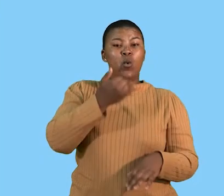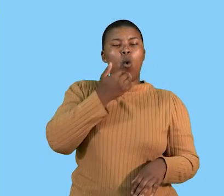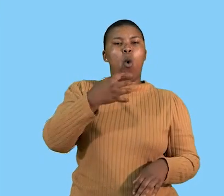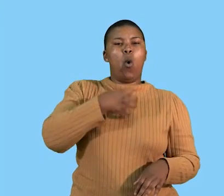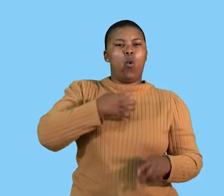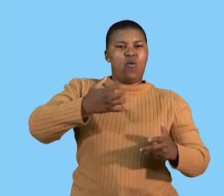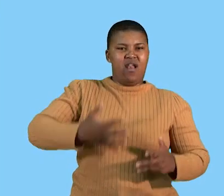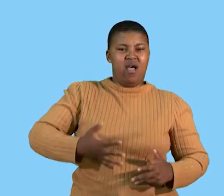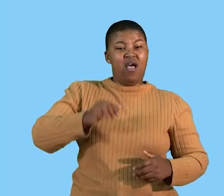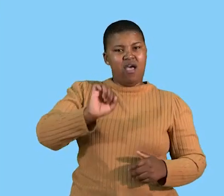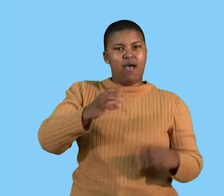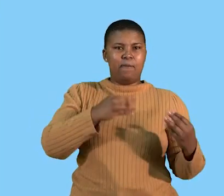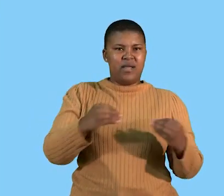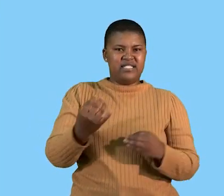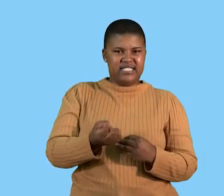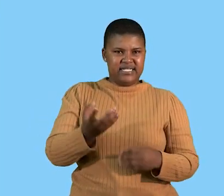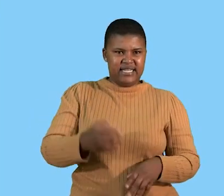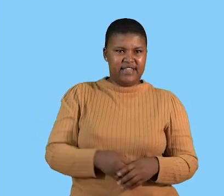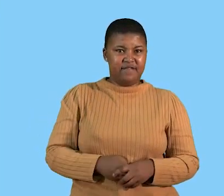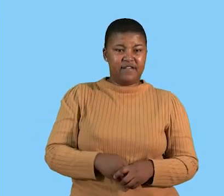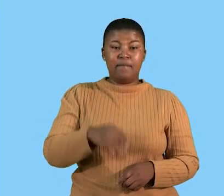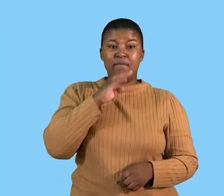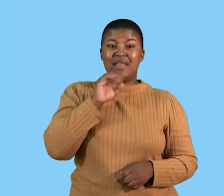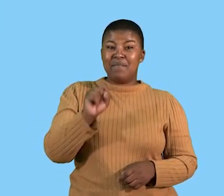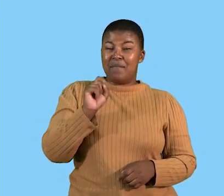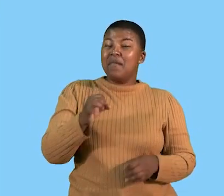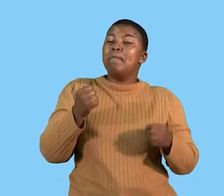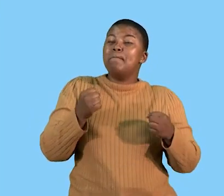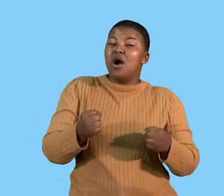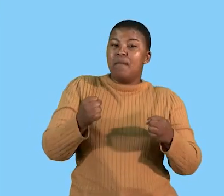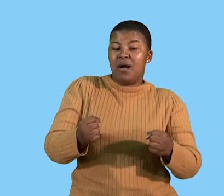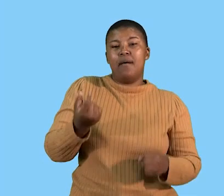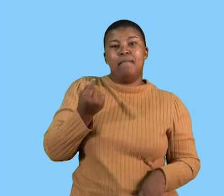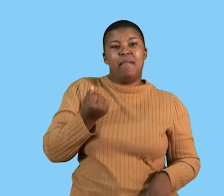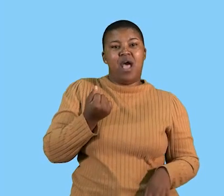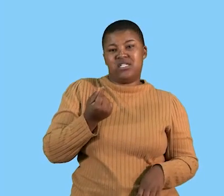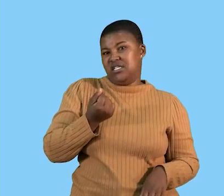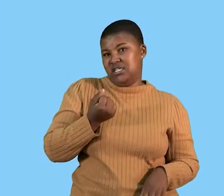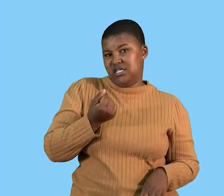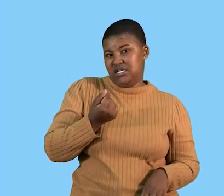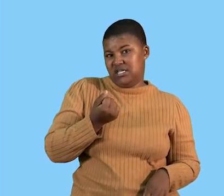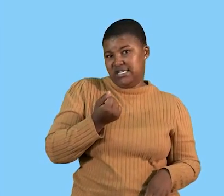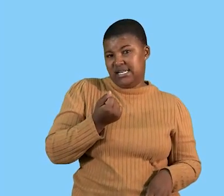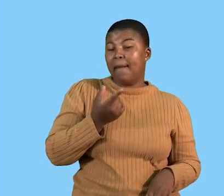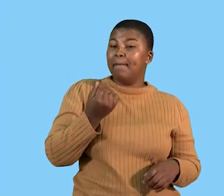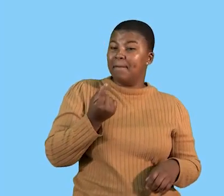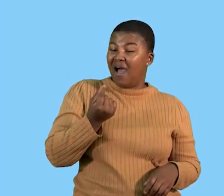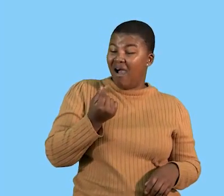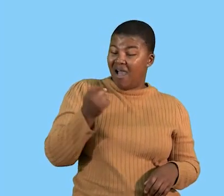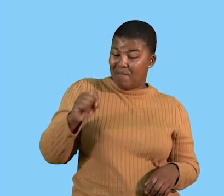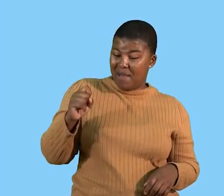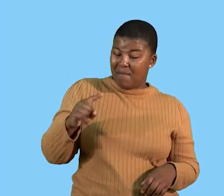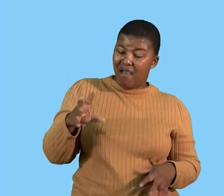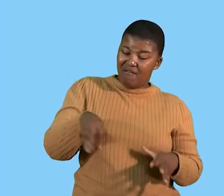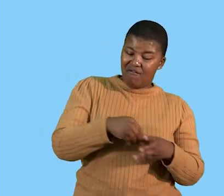the owner of the business. This is a permanent capital. So the capital or this money will